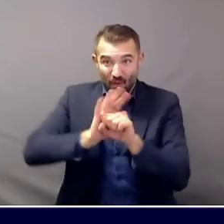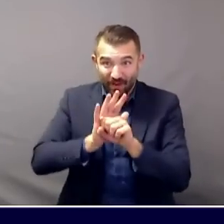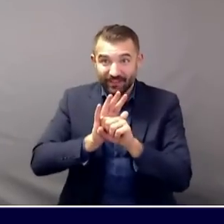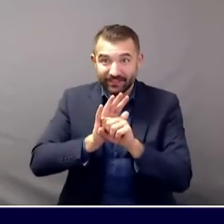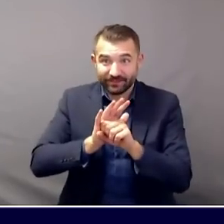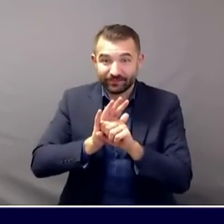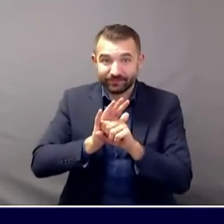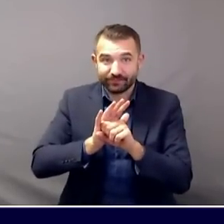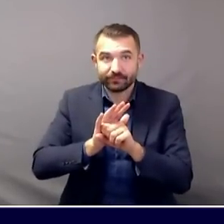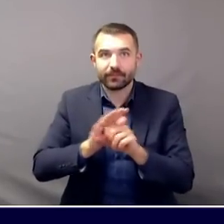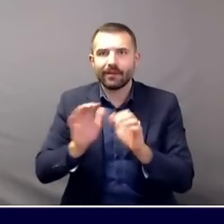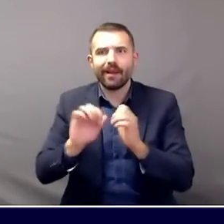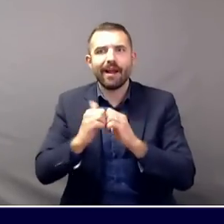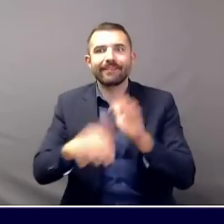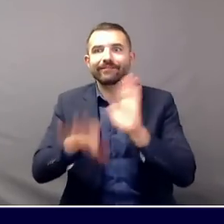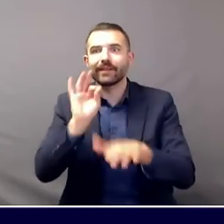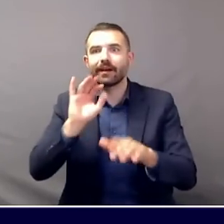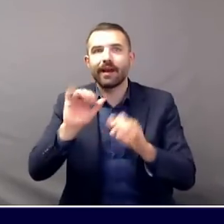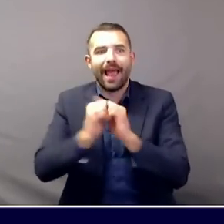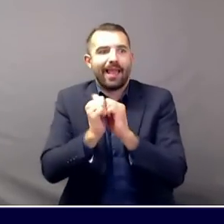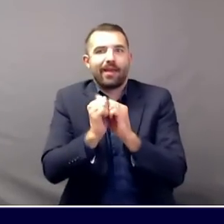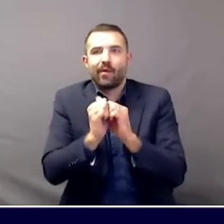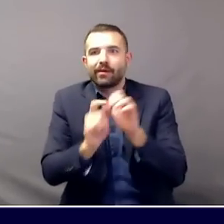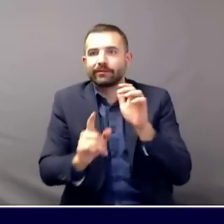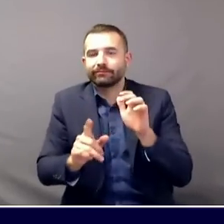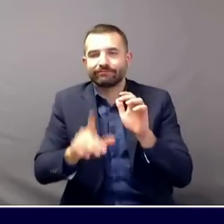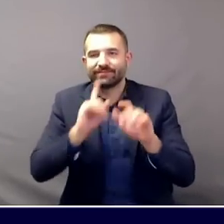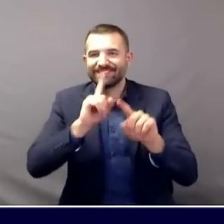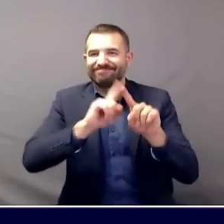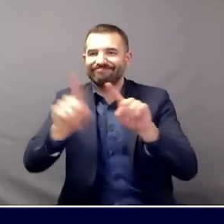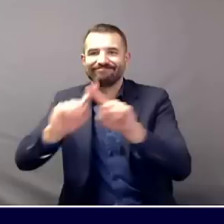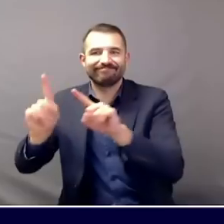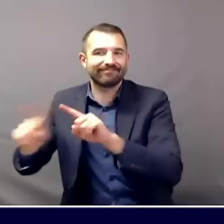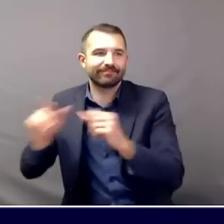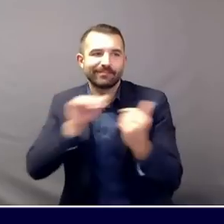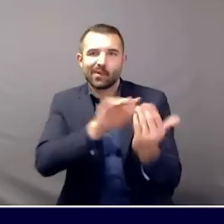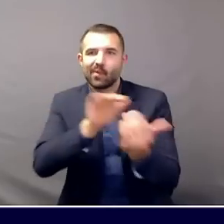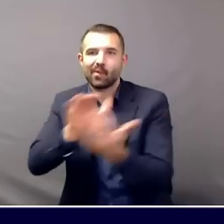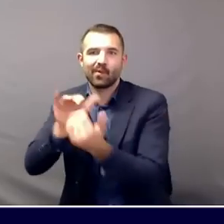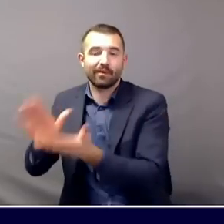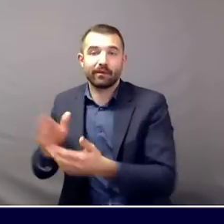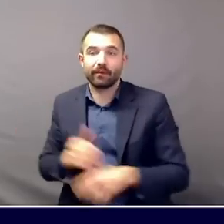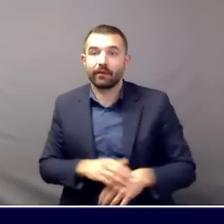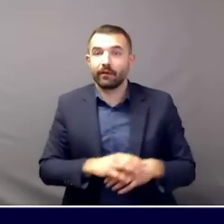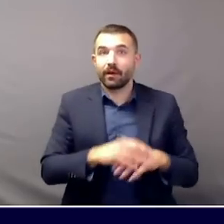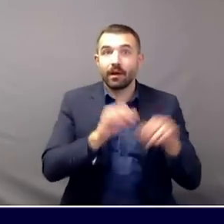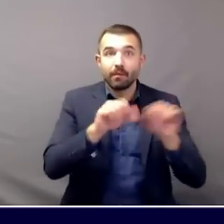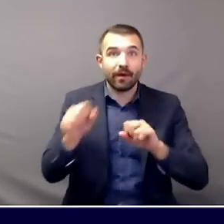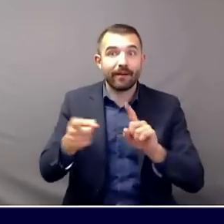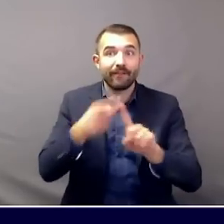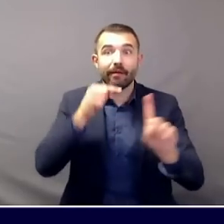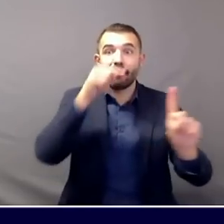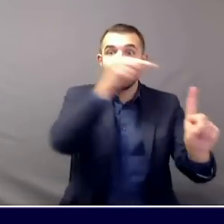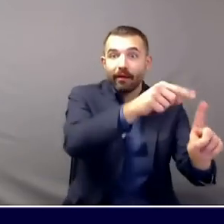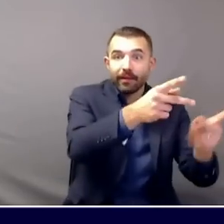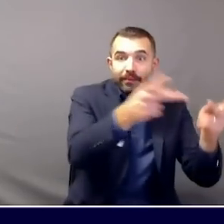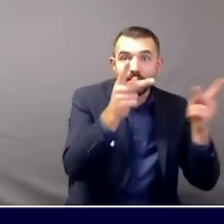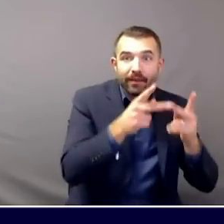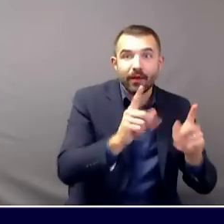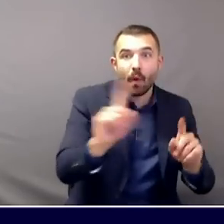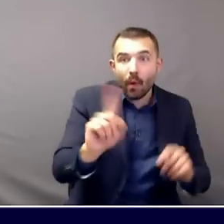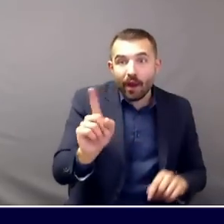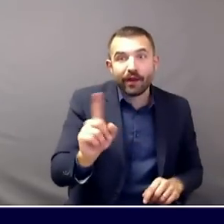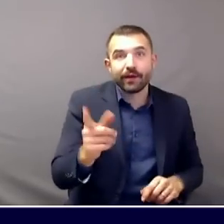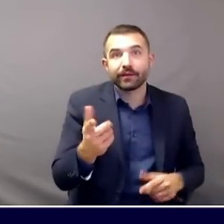these situations is manifold. In some cases, it may be that an institution or an educational facility itself